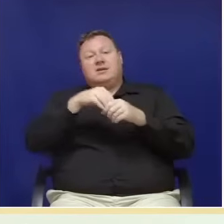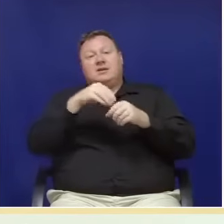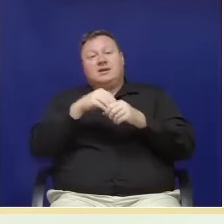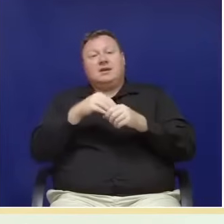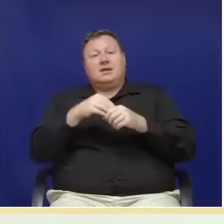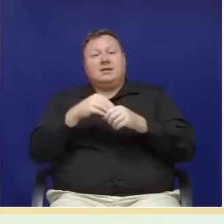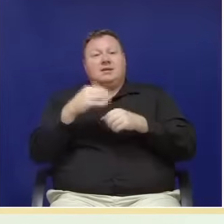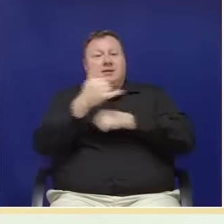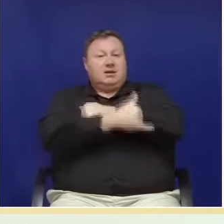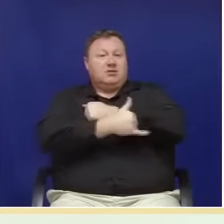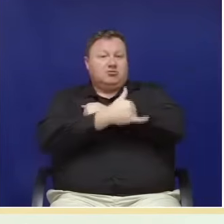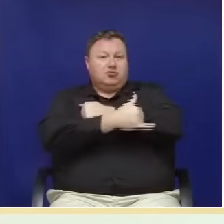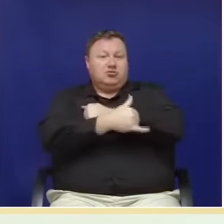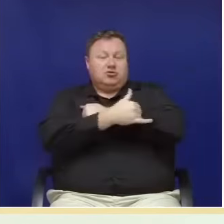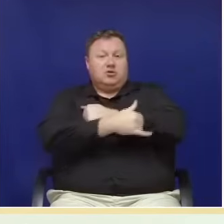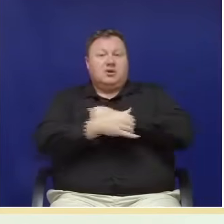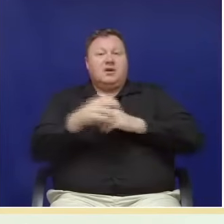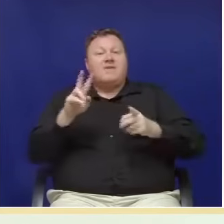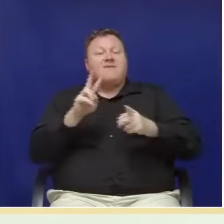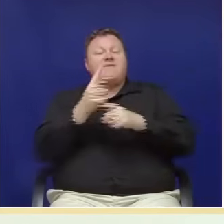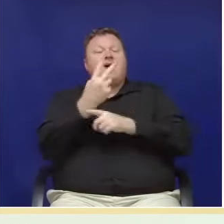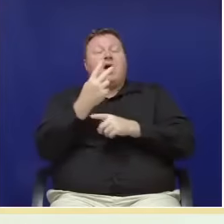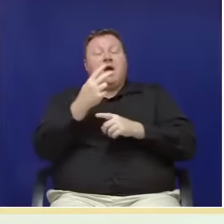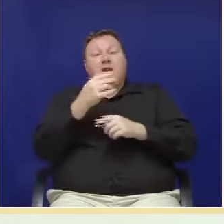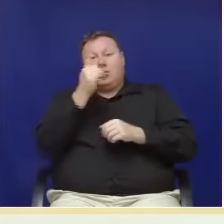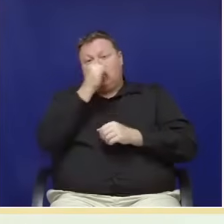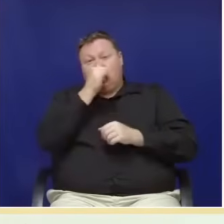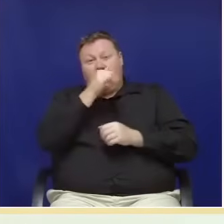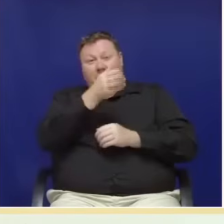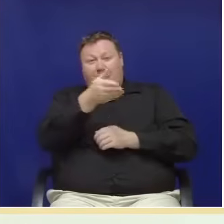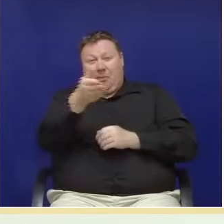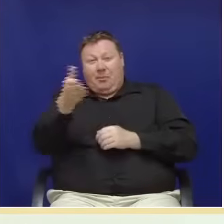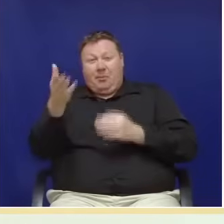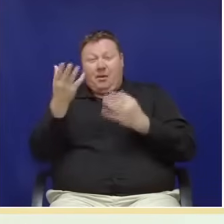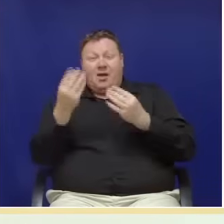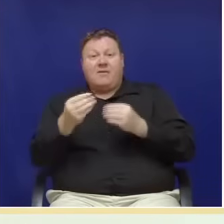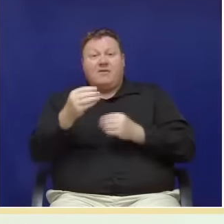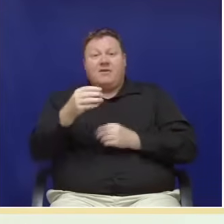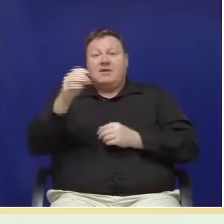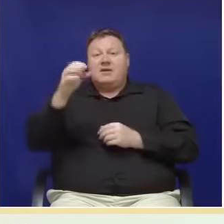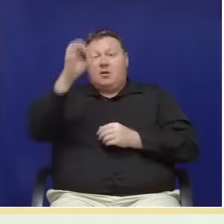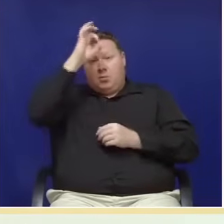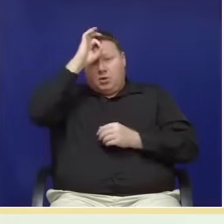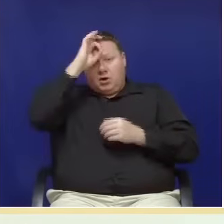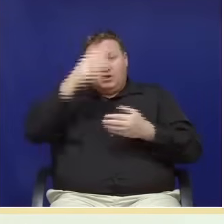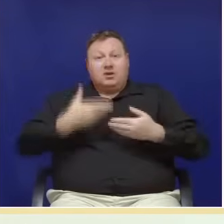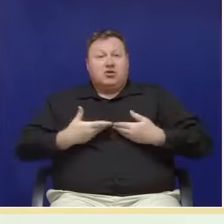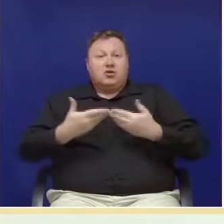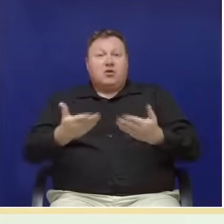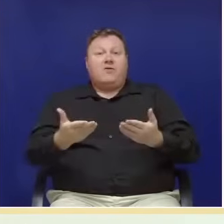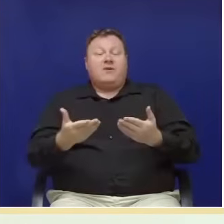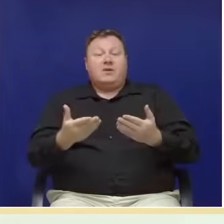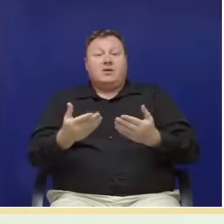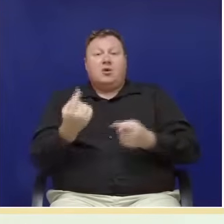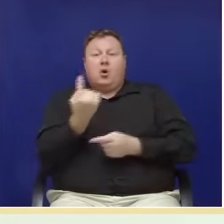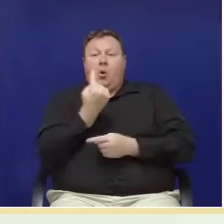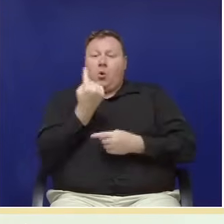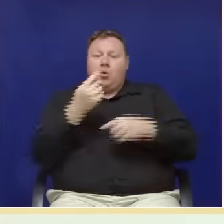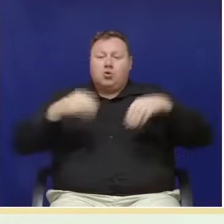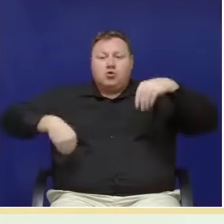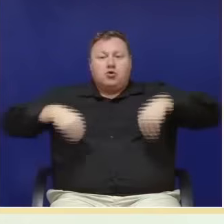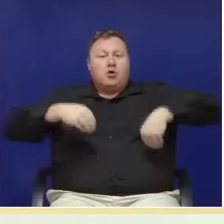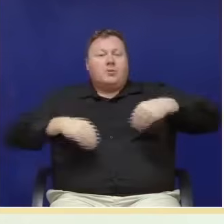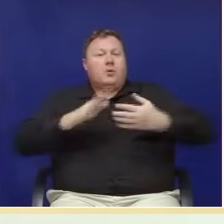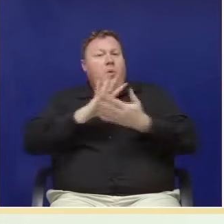by violent crime, while the SA Police Service appears to be consumed by its own corruption